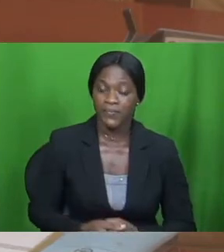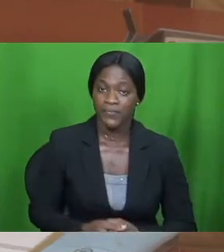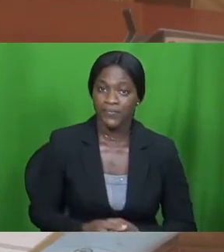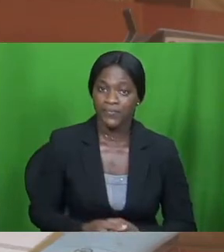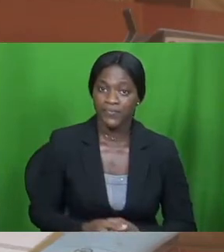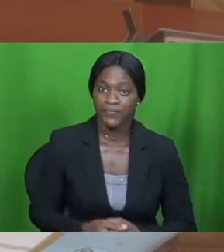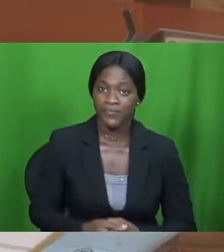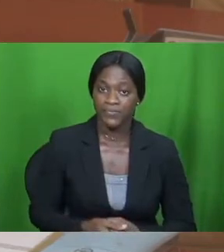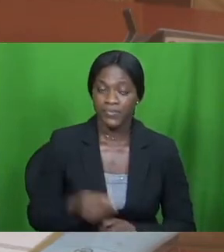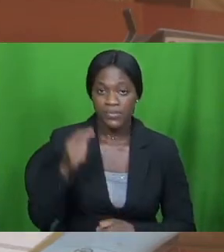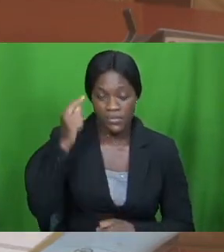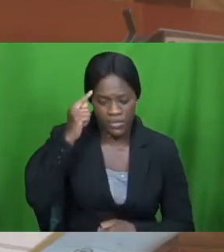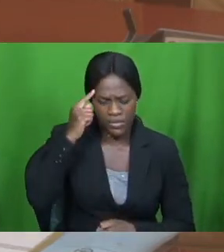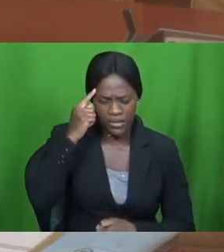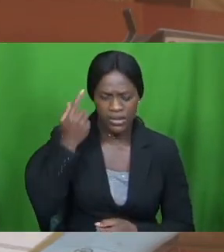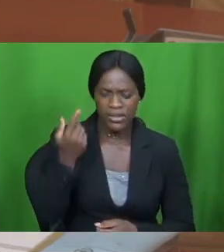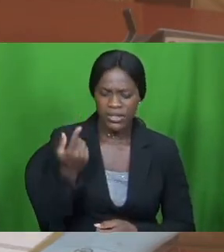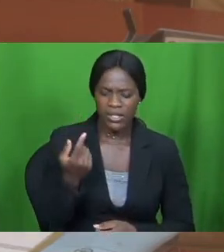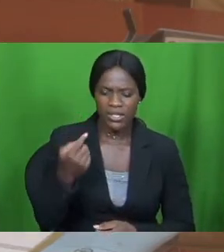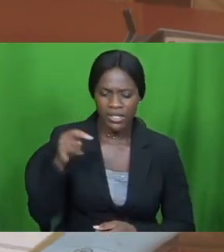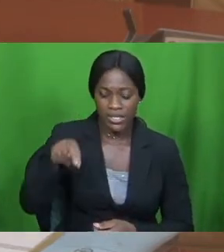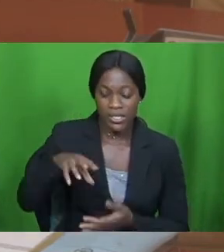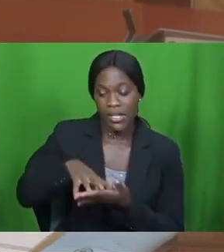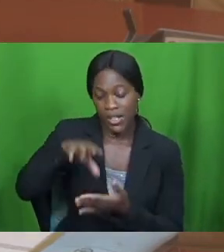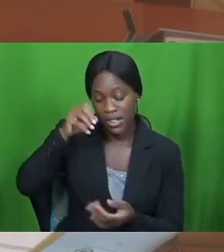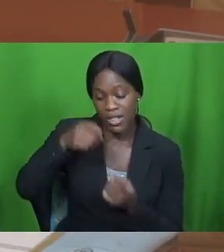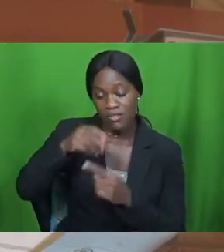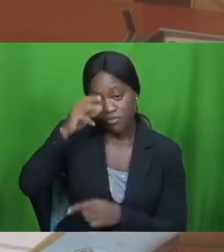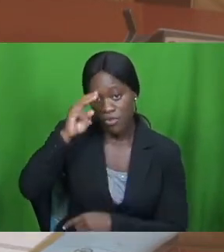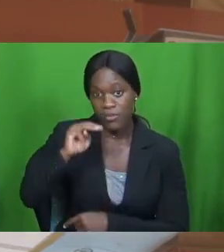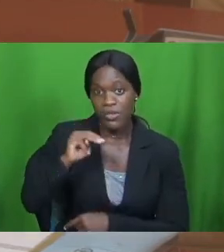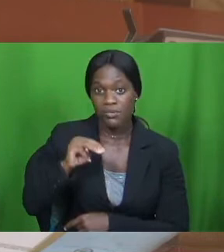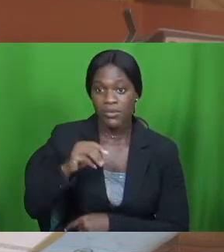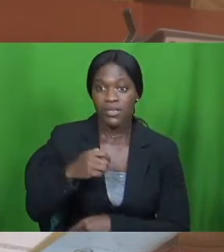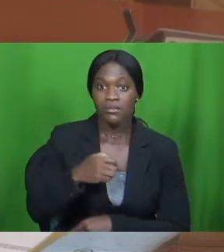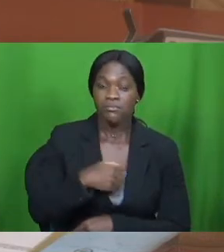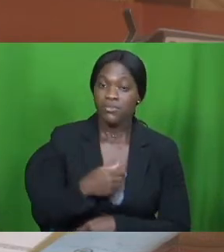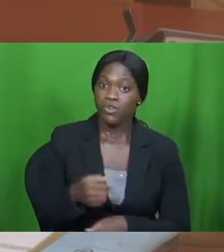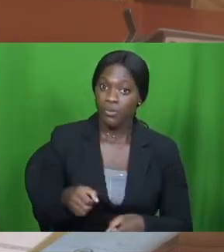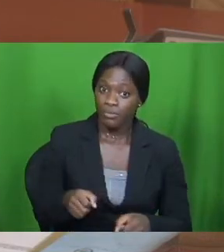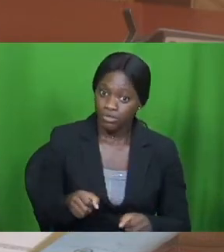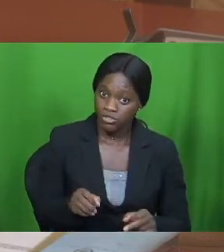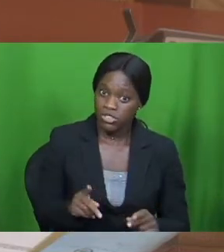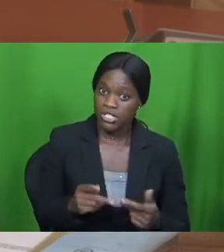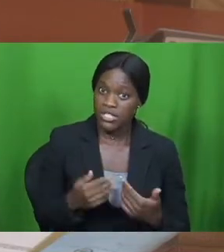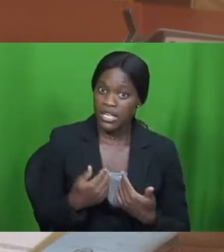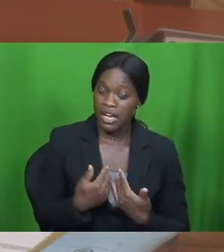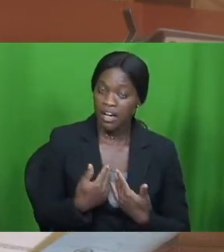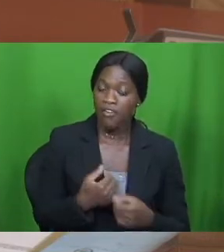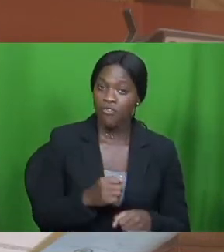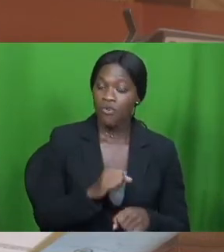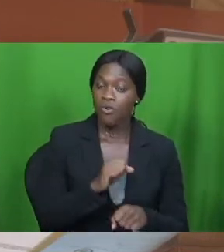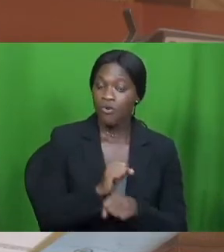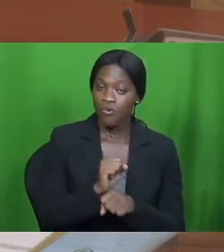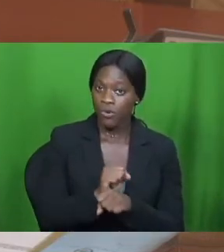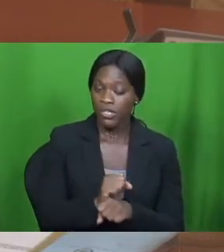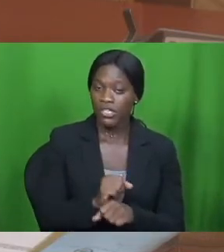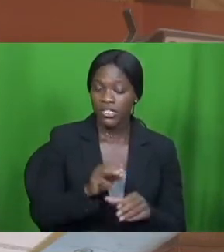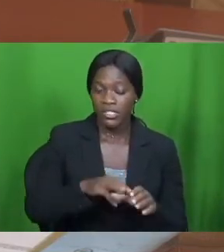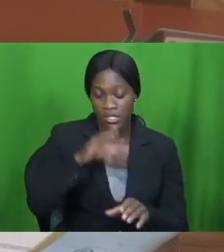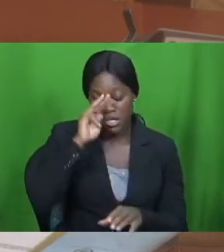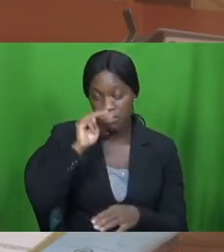is worthy of emulation. I'm also privileged to have served as a chair of the Foreign Affairs